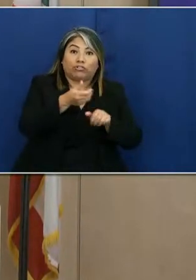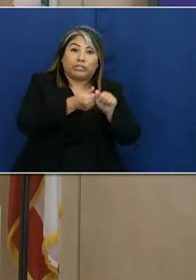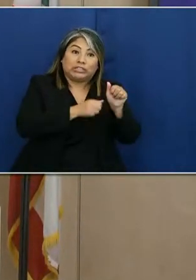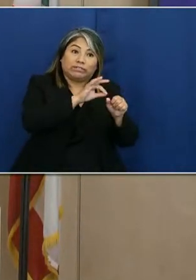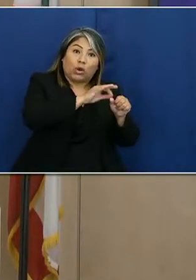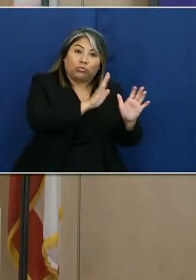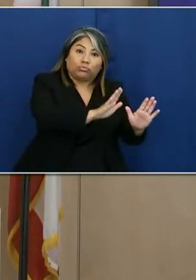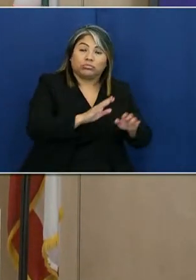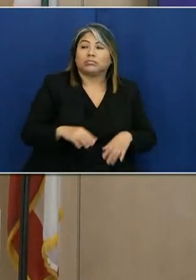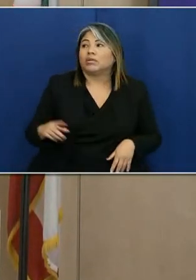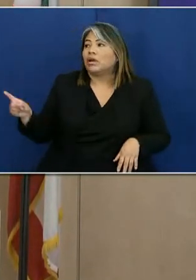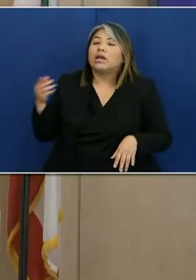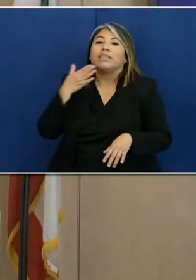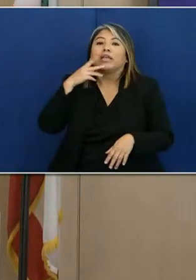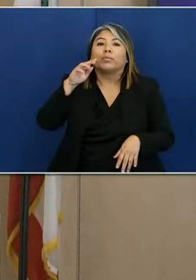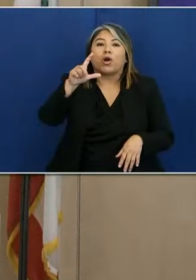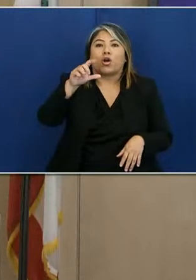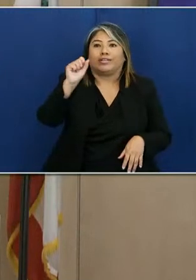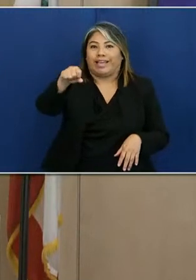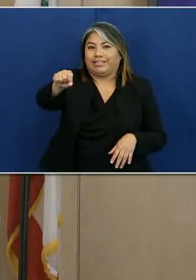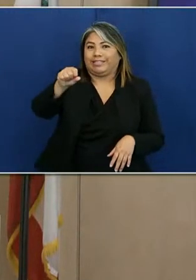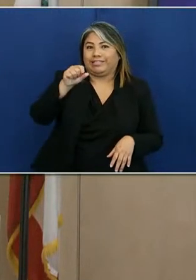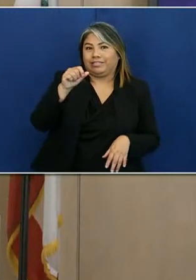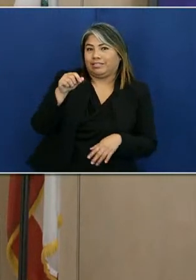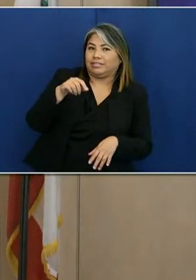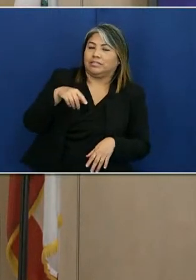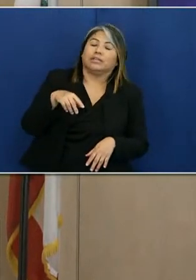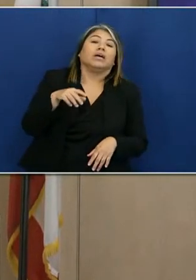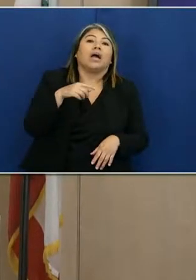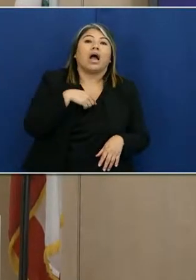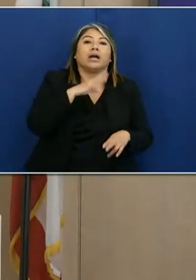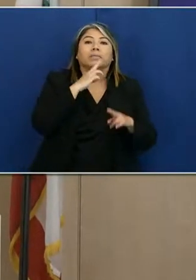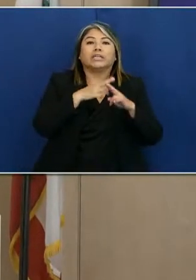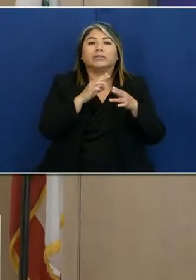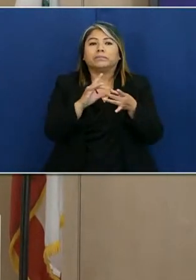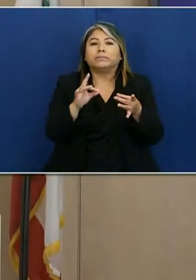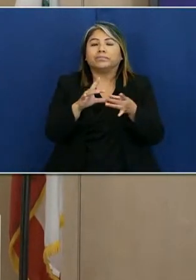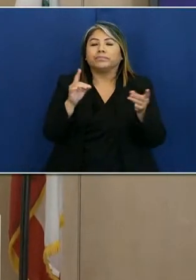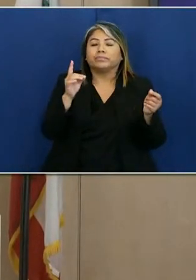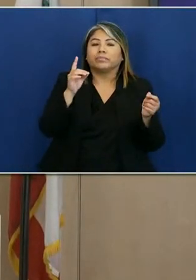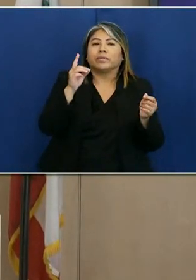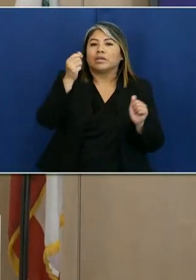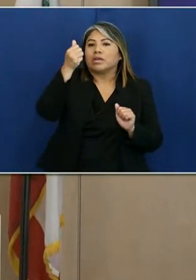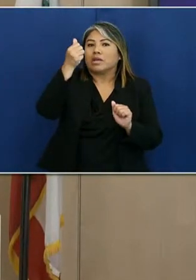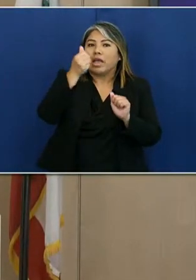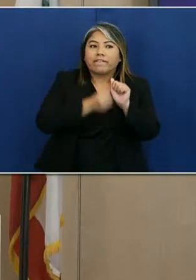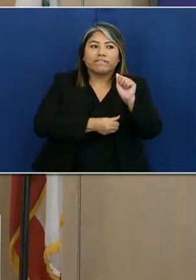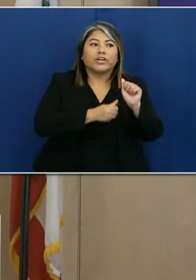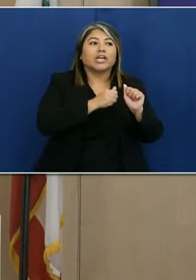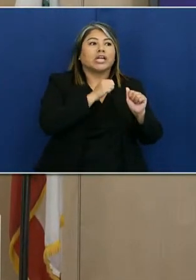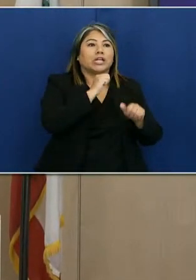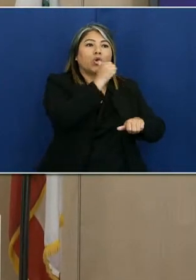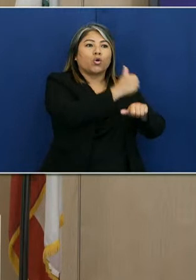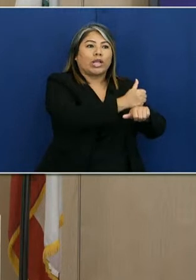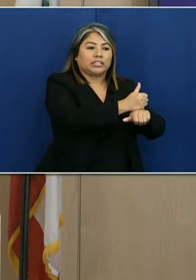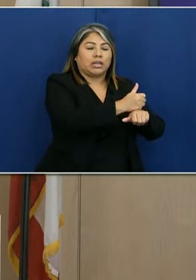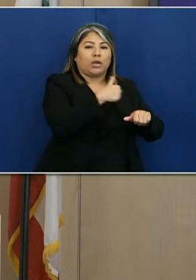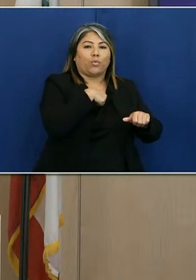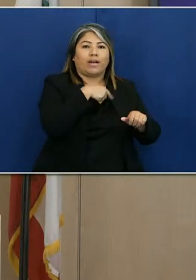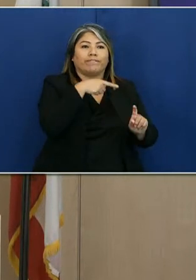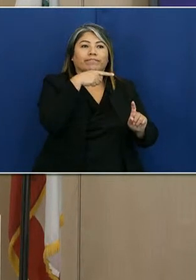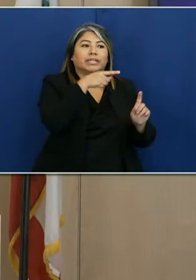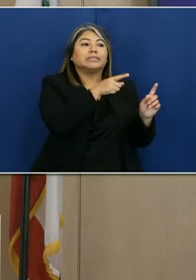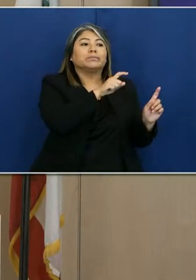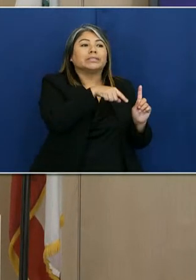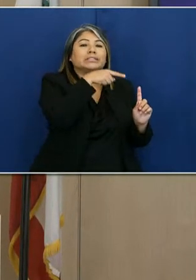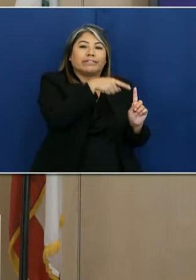Thank you, Paul. The answer to that question is yes. As I referenced in my remarks, is that every single location will have a site-specific